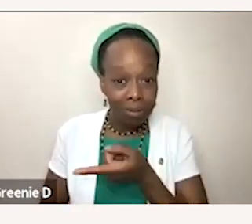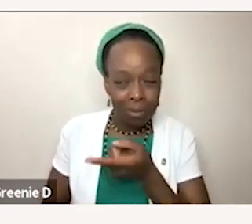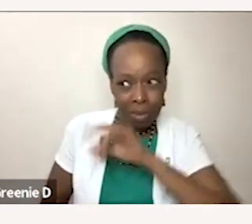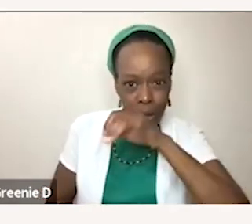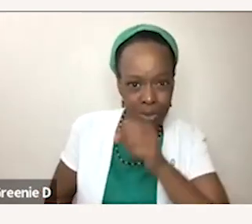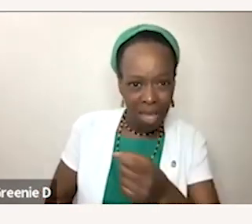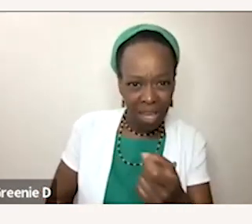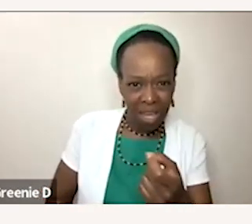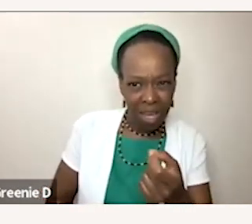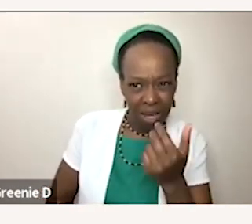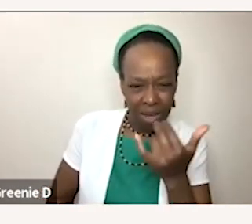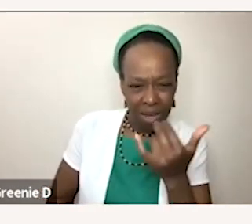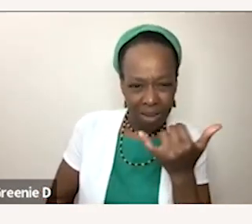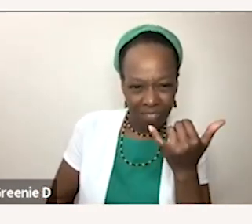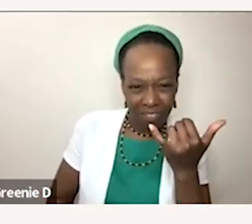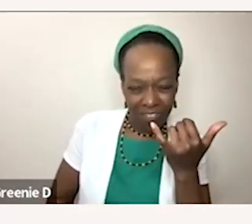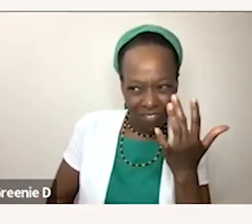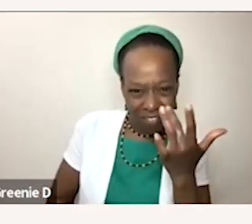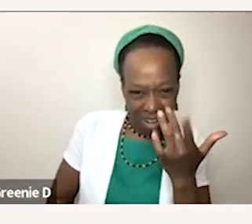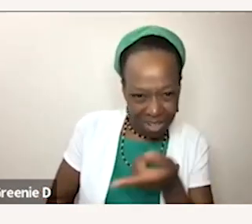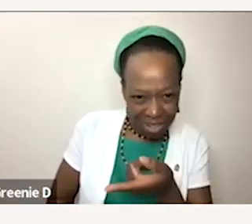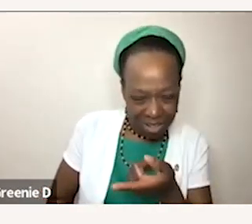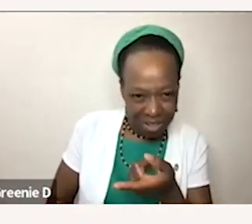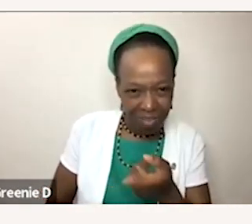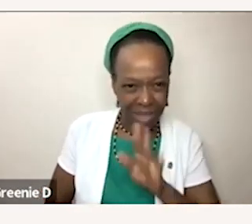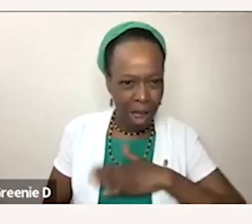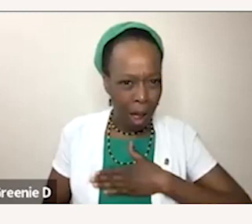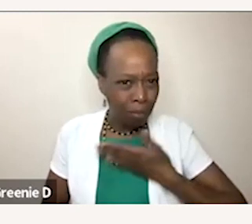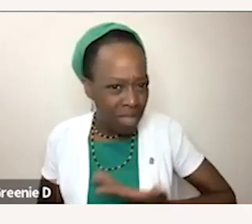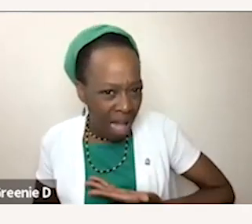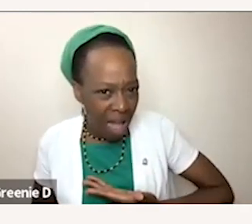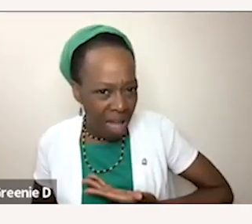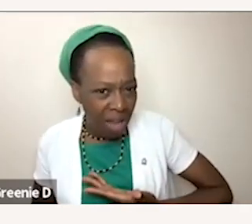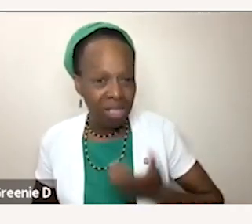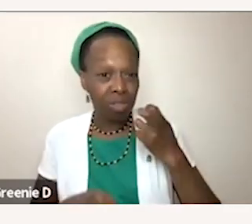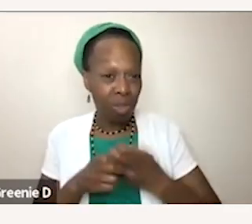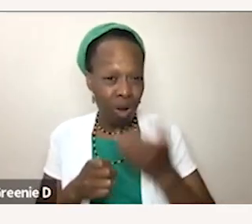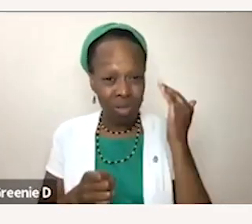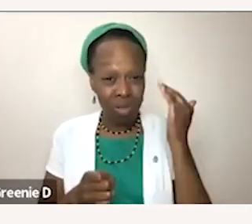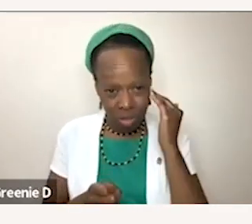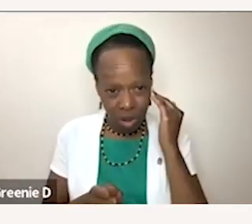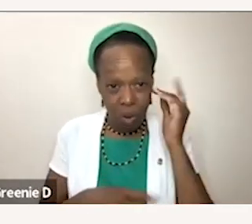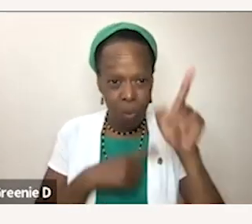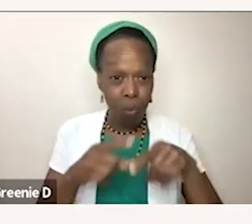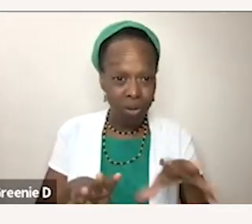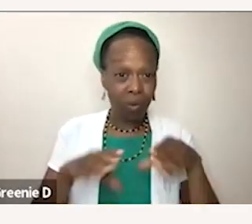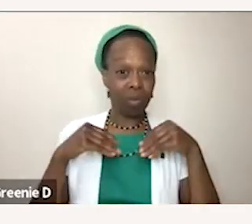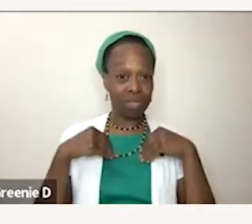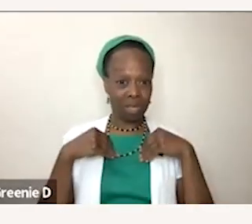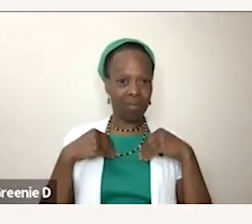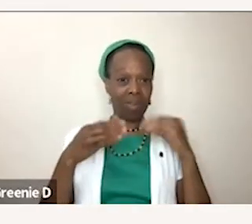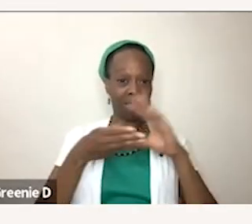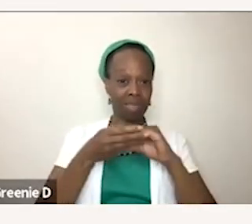is Rachel being funny, or are they angry? Are they upset? It's actually, quite difficult if you're on the receiving end sometimes